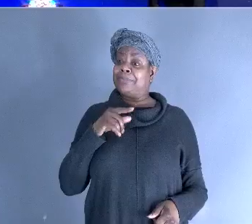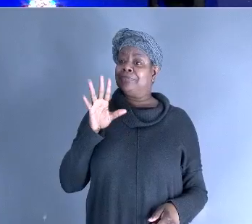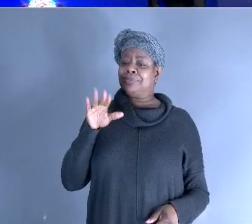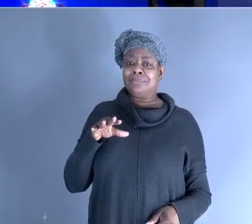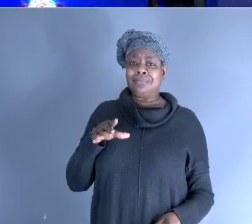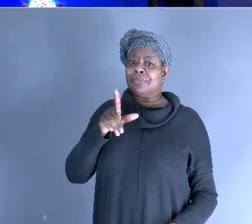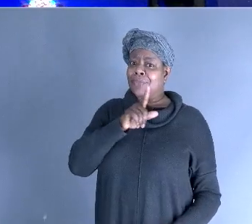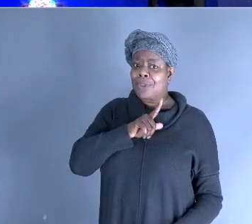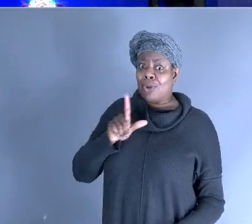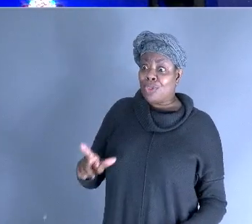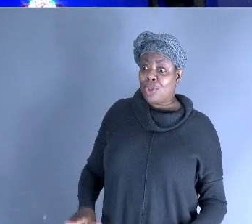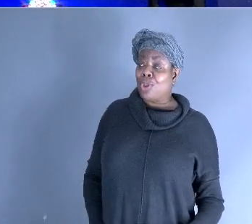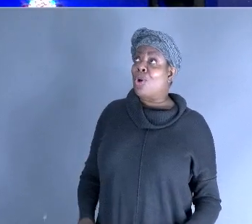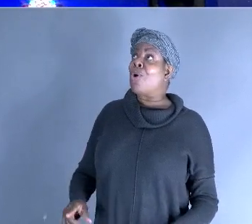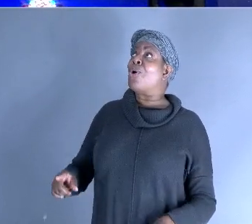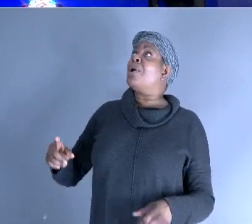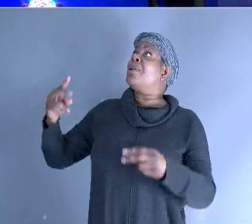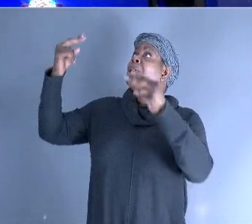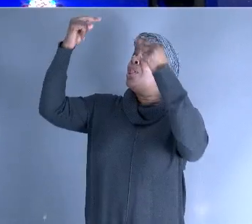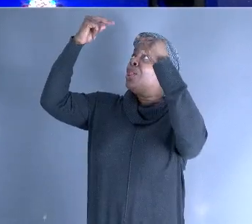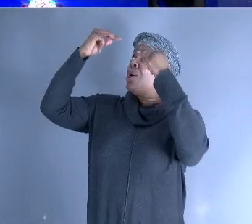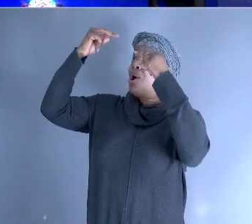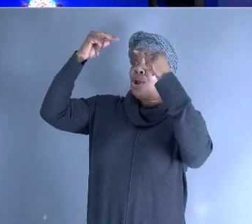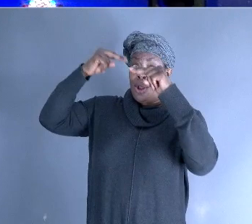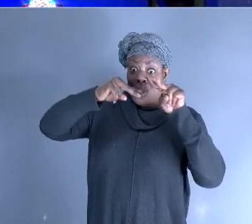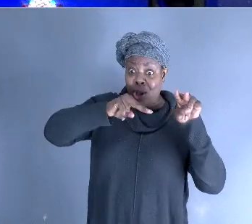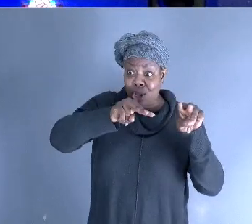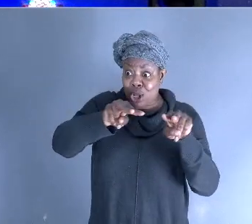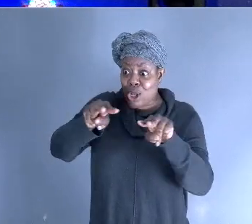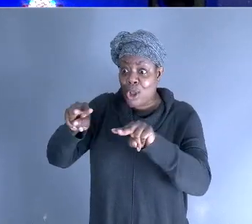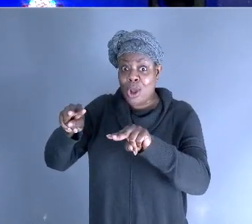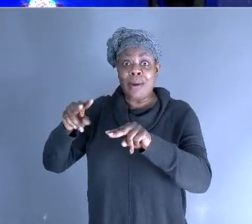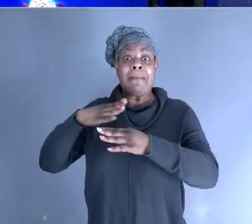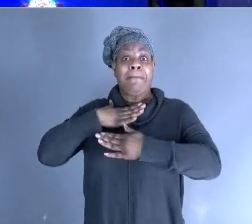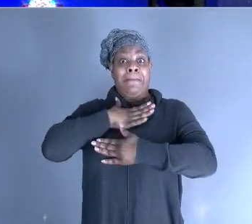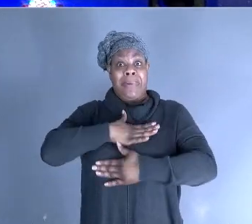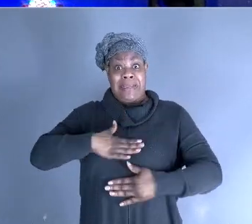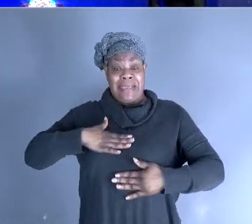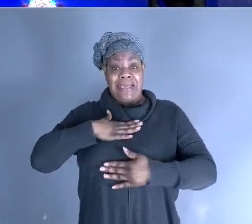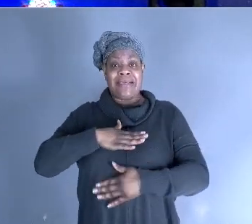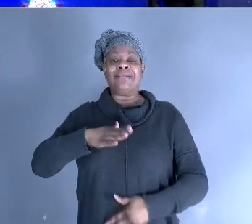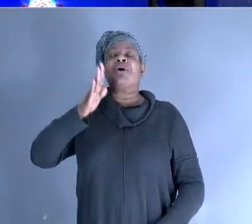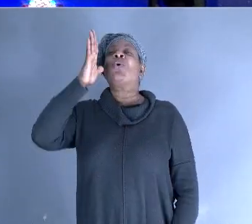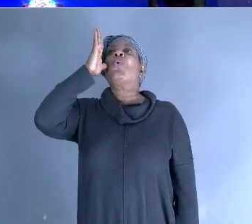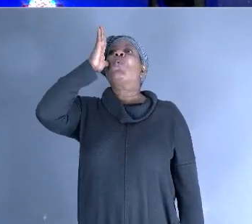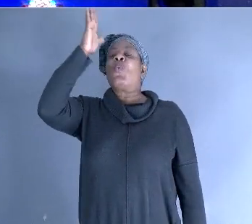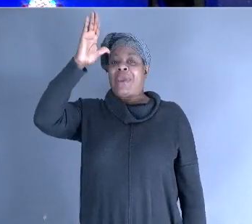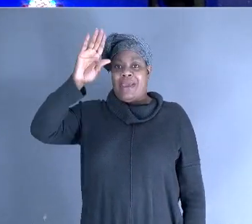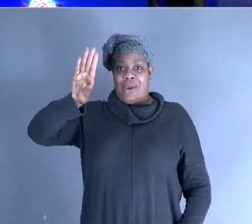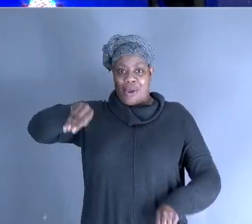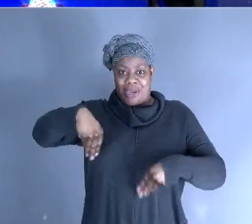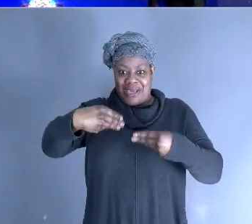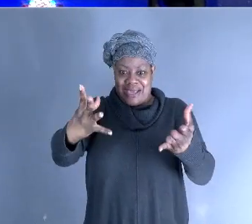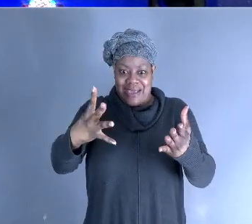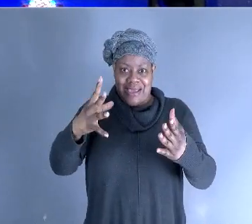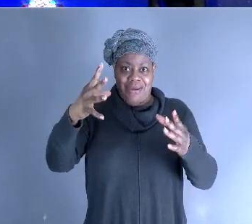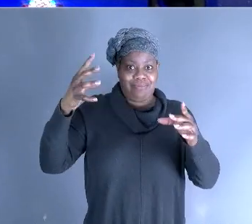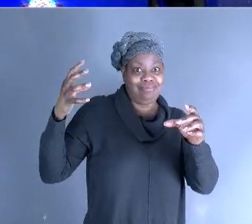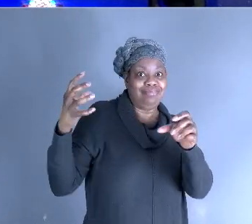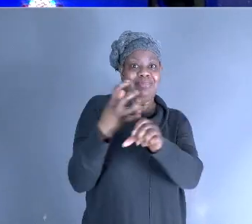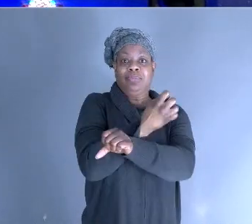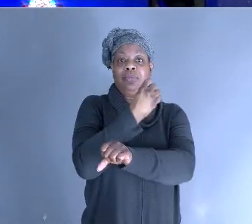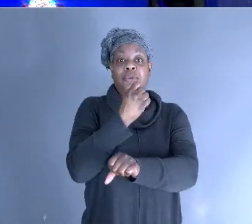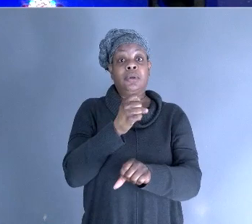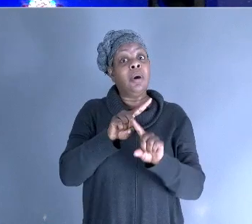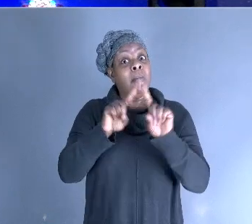pleased with us, He will give it to us. Only do not rebel against the Lord. Do not be afraid